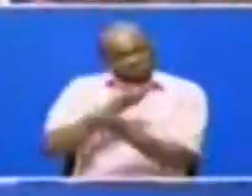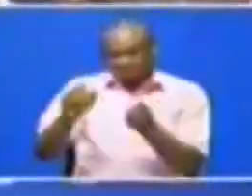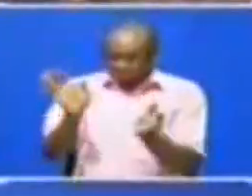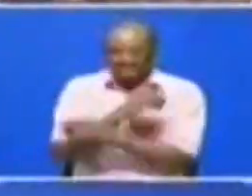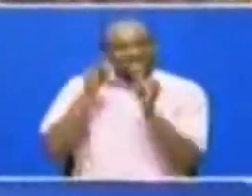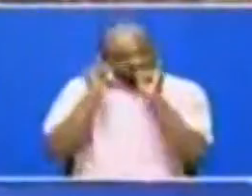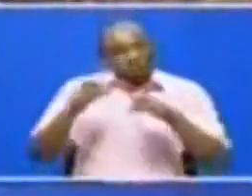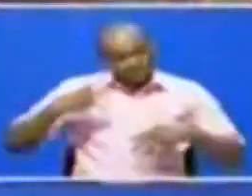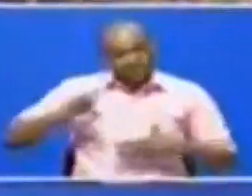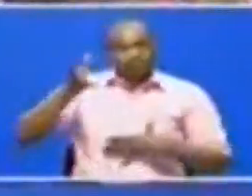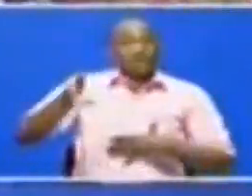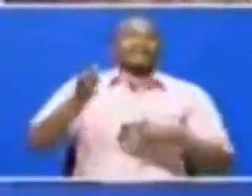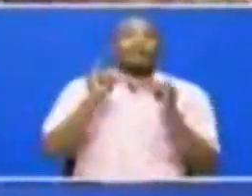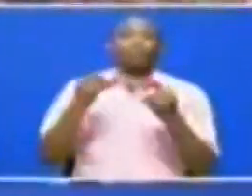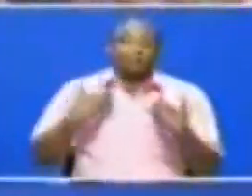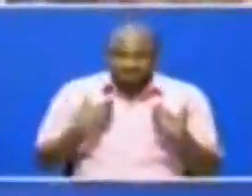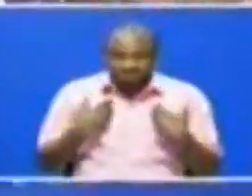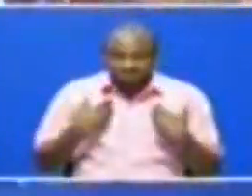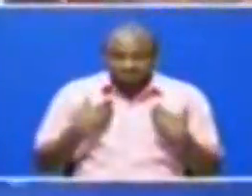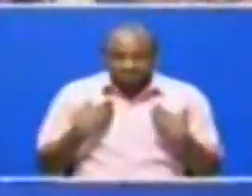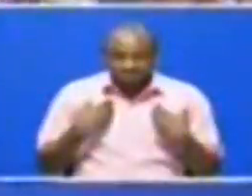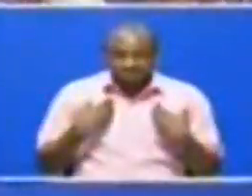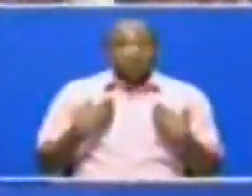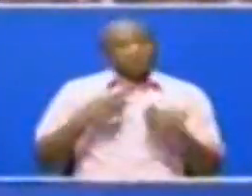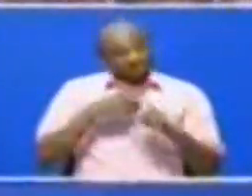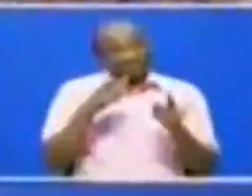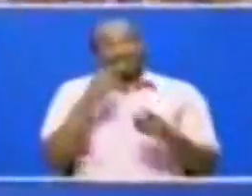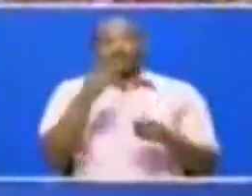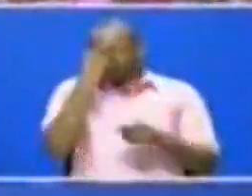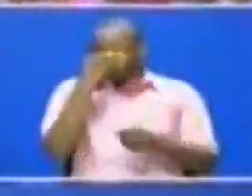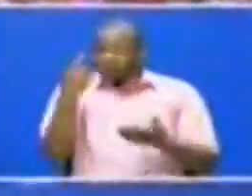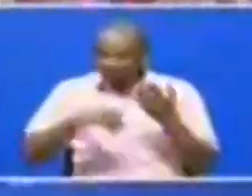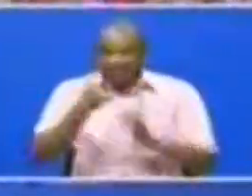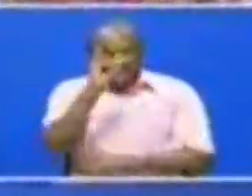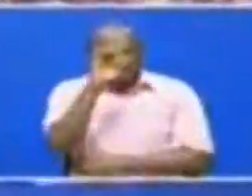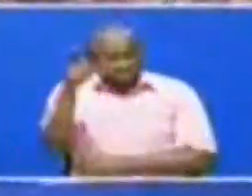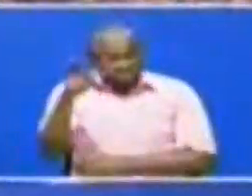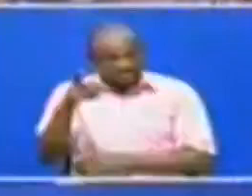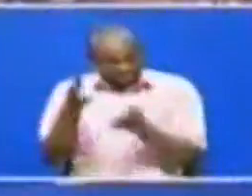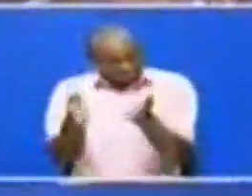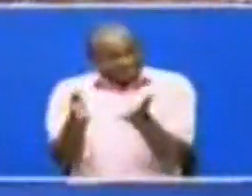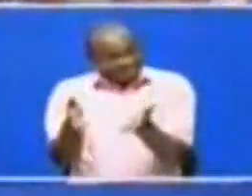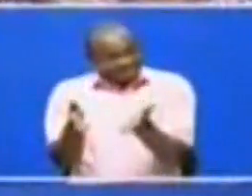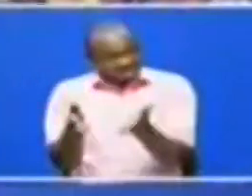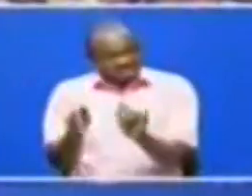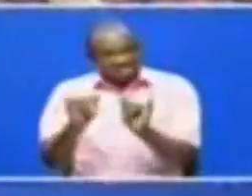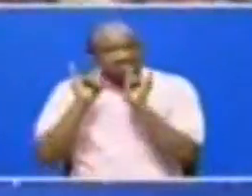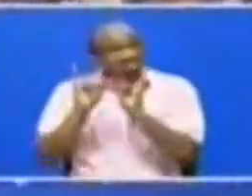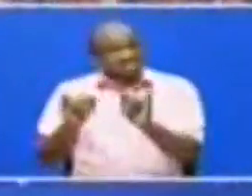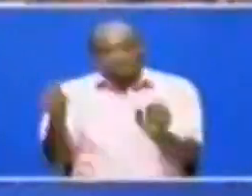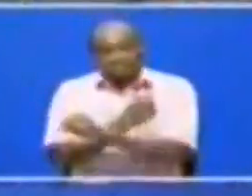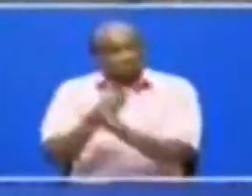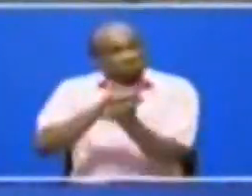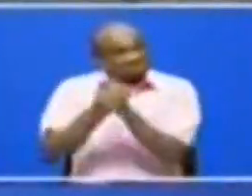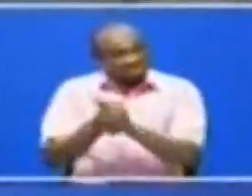a new look IEBC oversee the rerun. But Ruto says the IEBC as presently constituted will be in